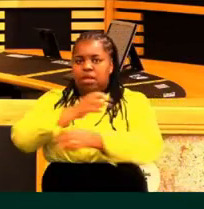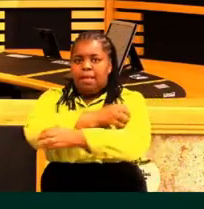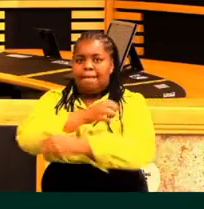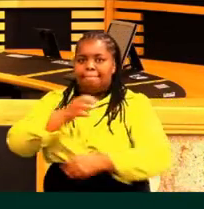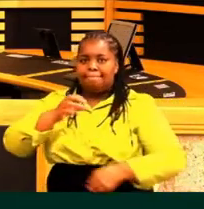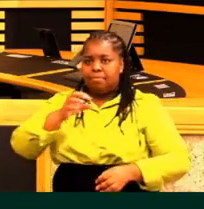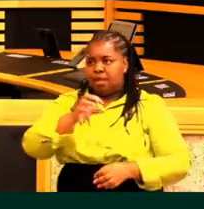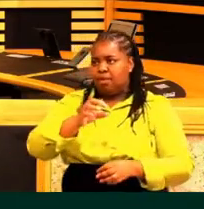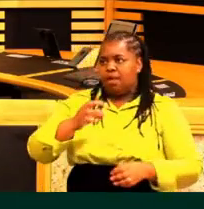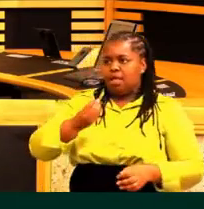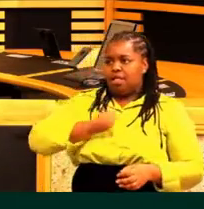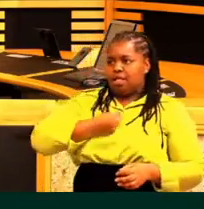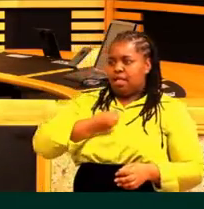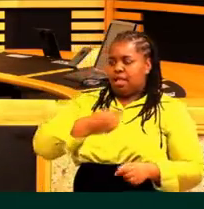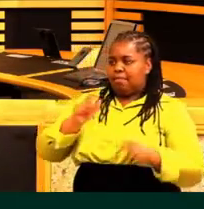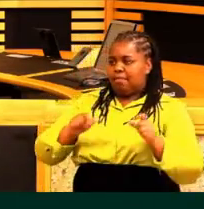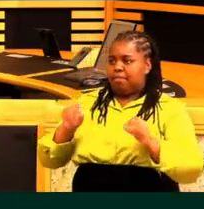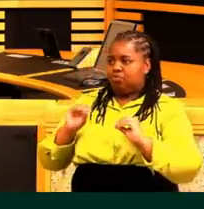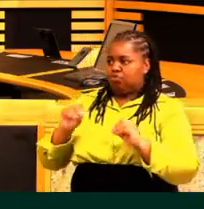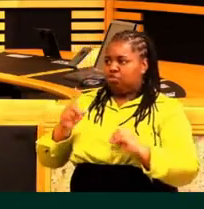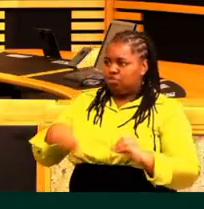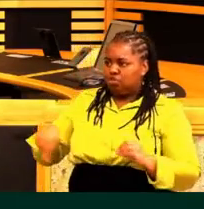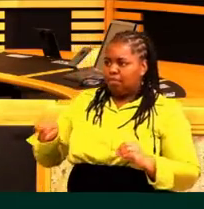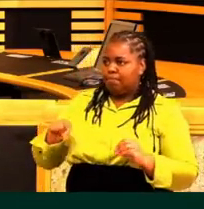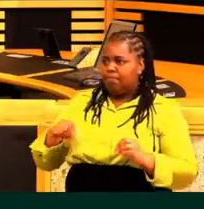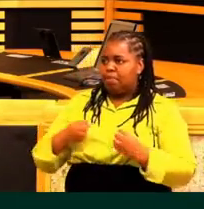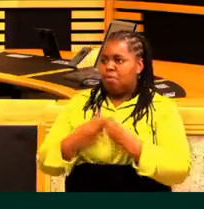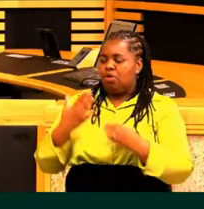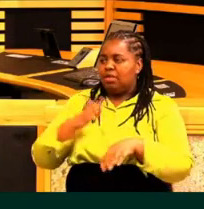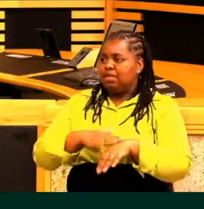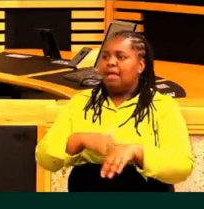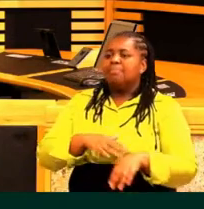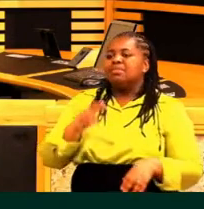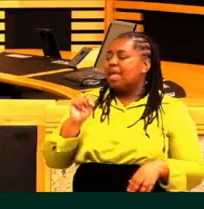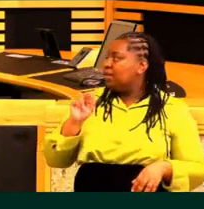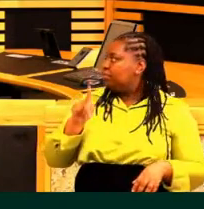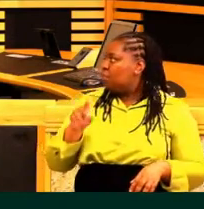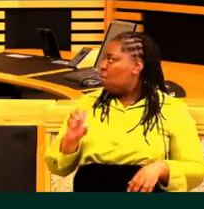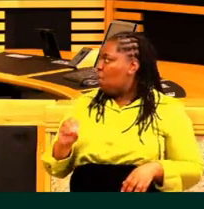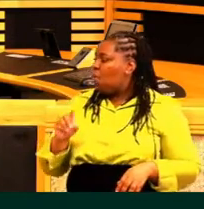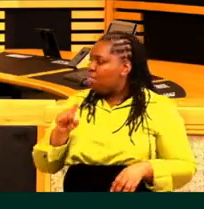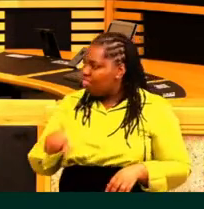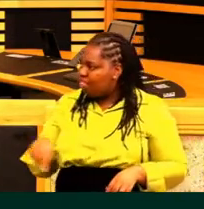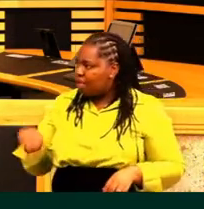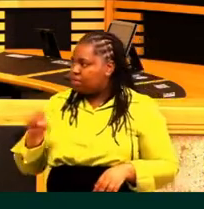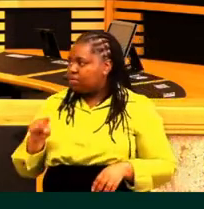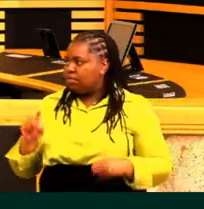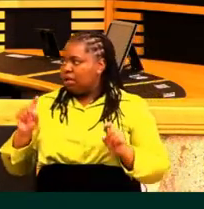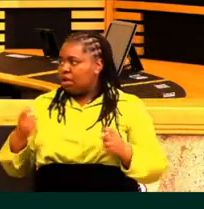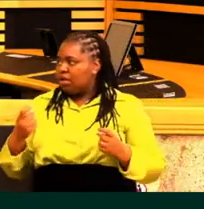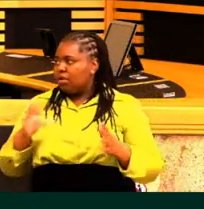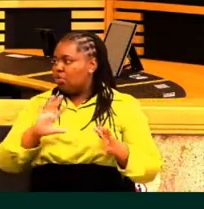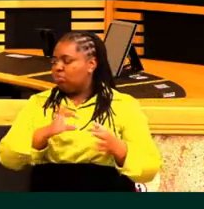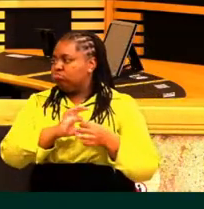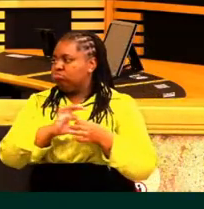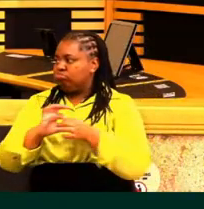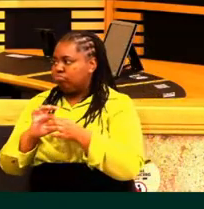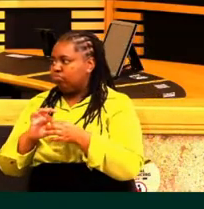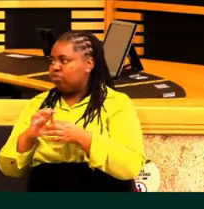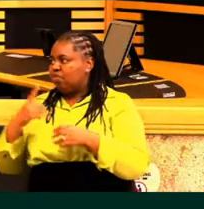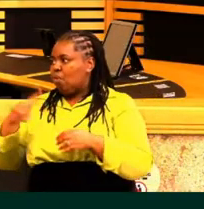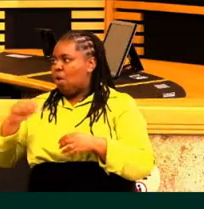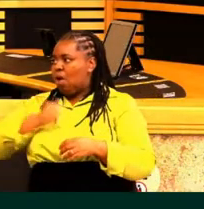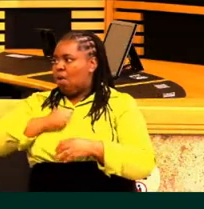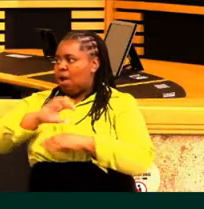young people to teach these things and most of the times it's npos that aren't even relevant in our